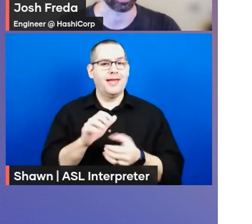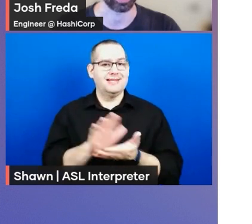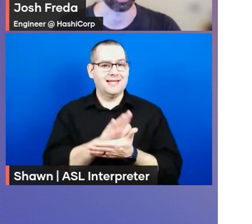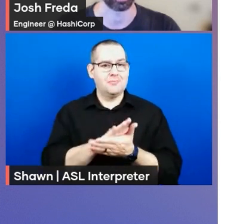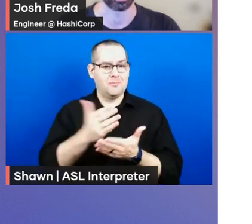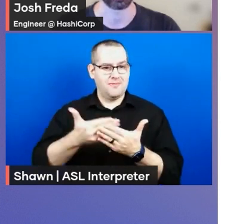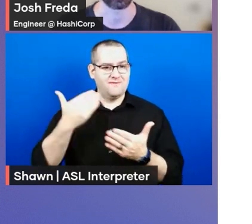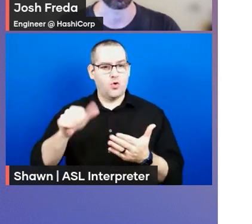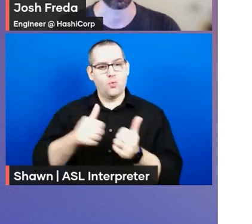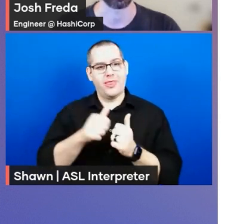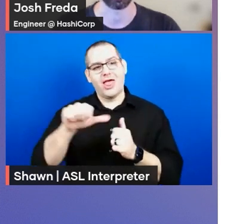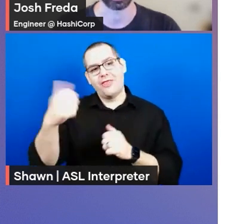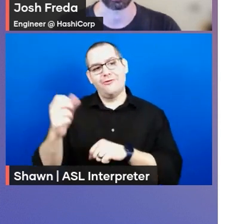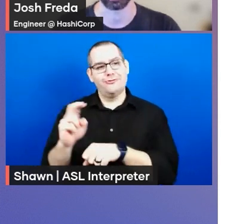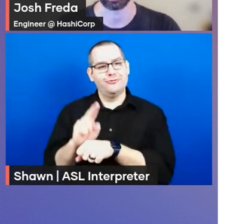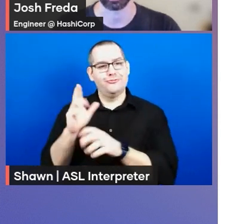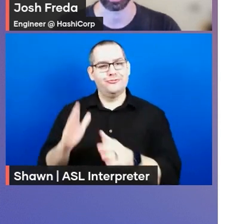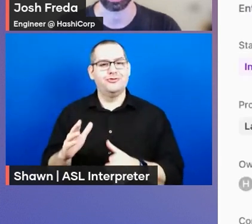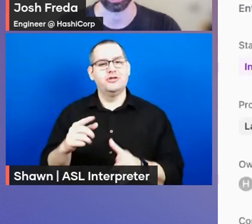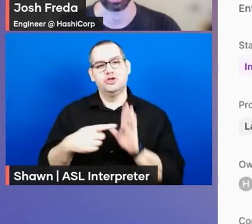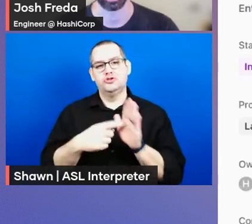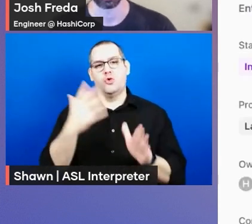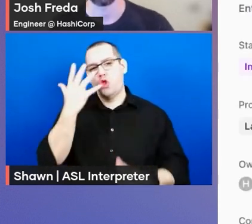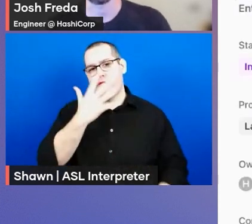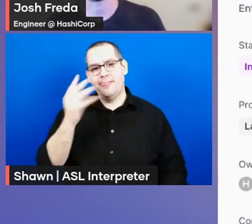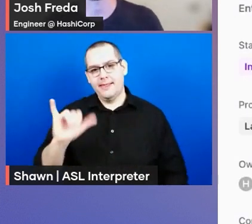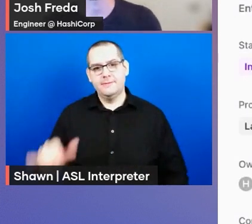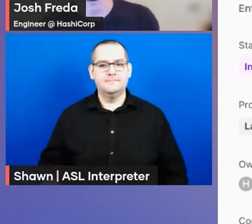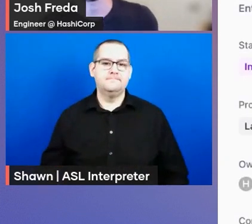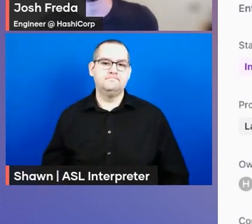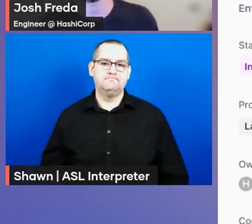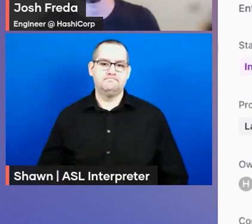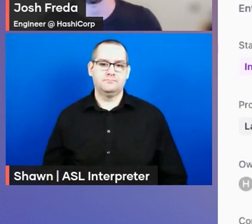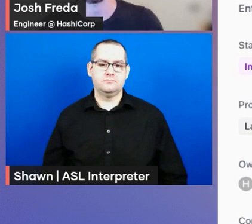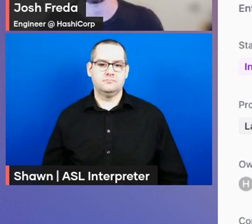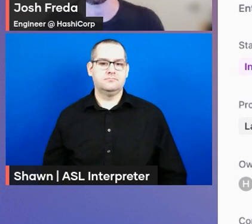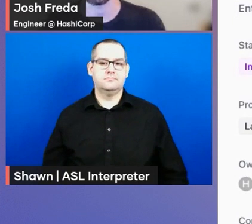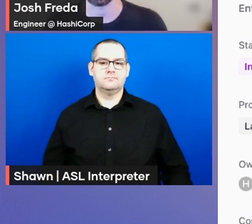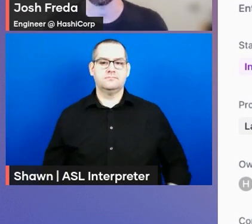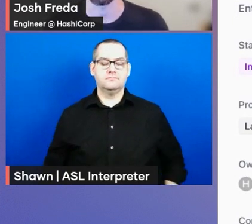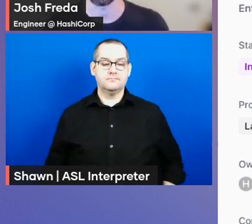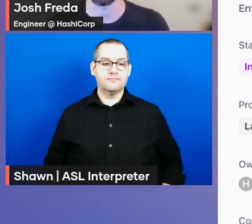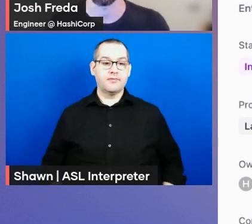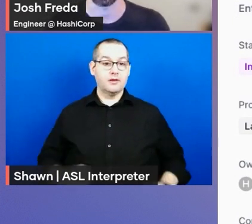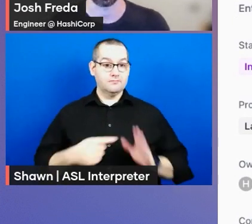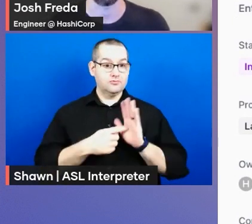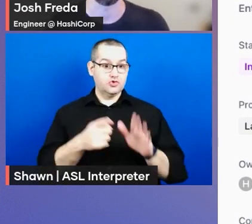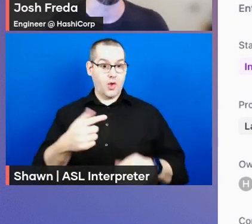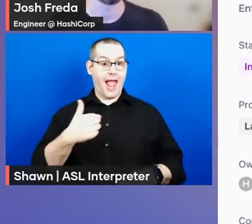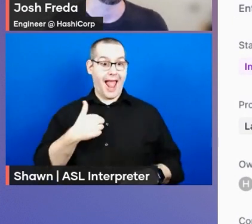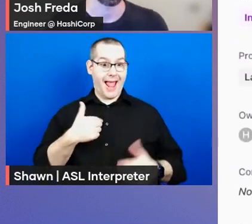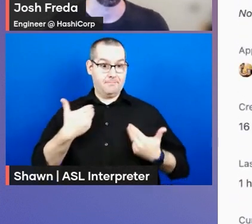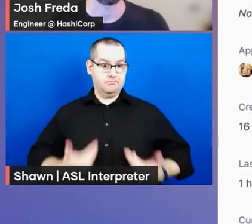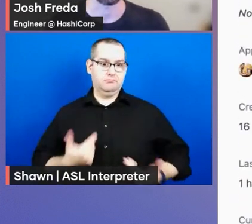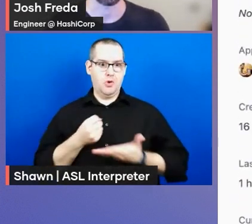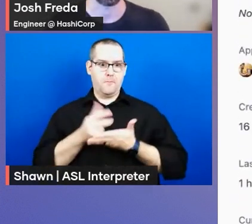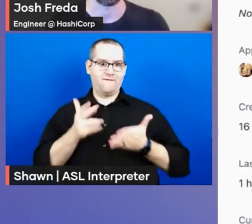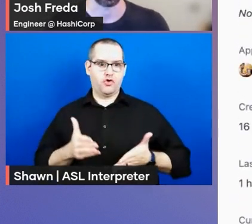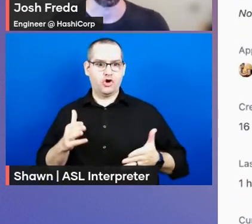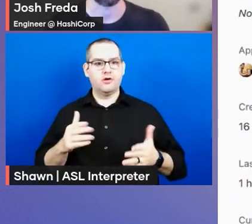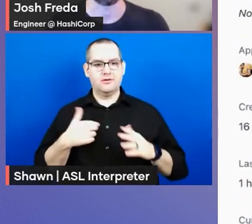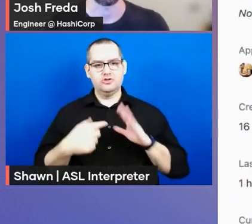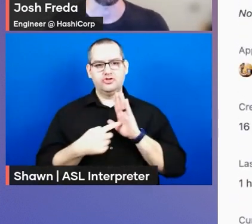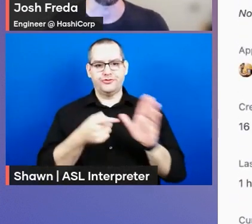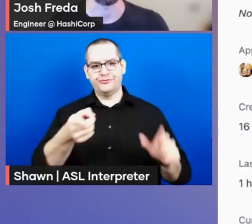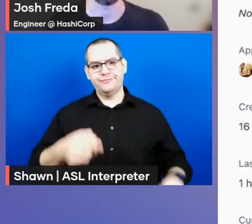another user where just to show you what that looks like. So if I'm going to a document where I actually am the approver here, you can see that